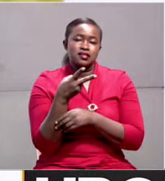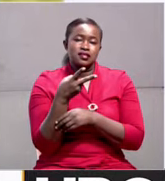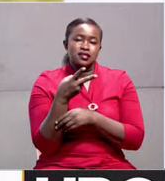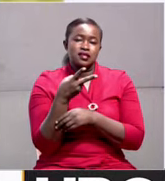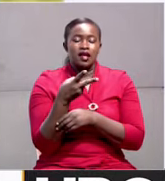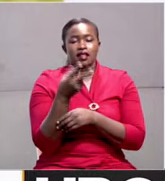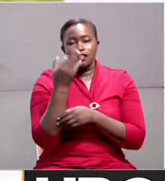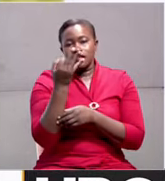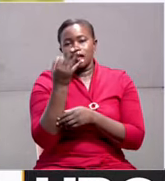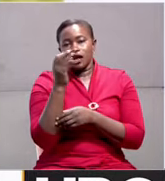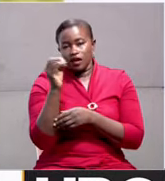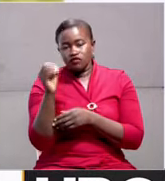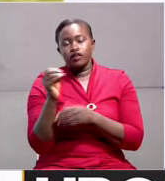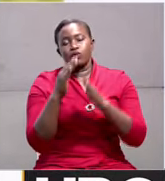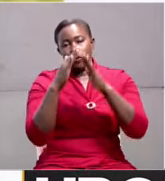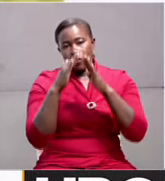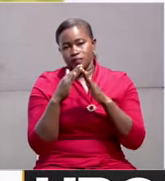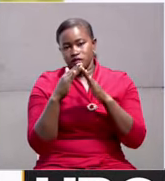2,300 homesteads.